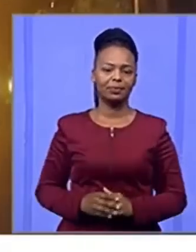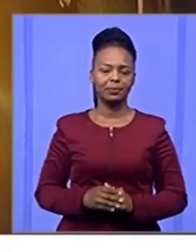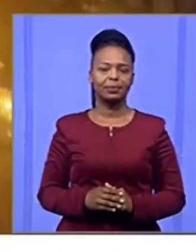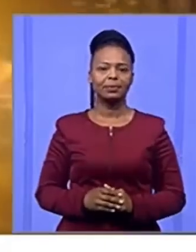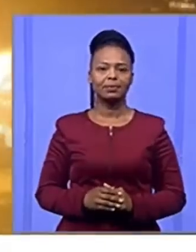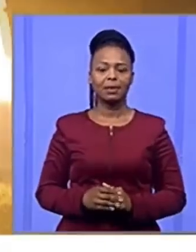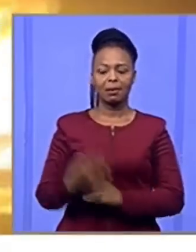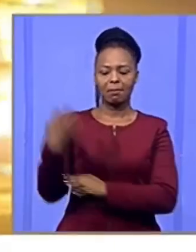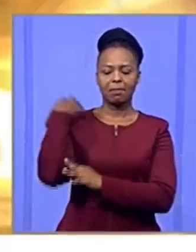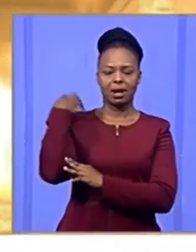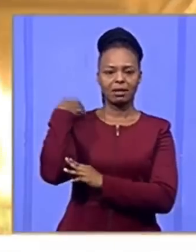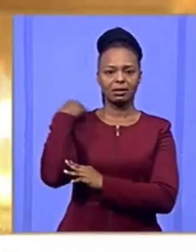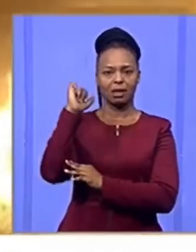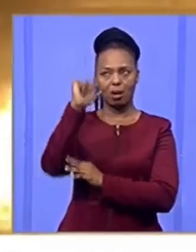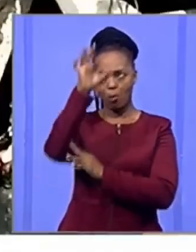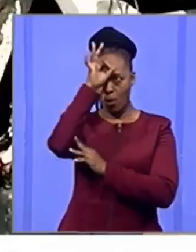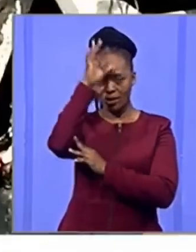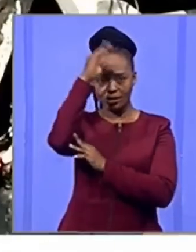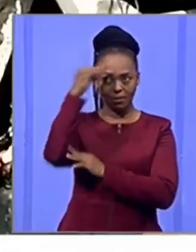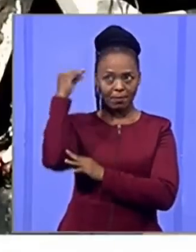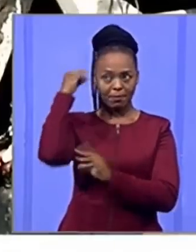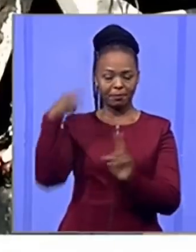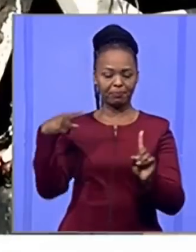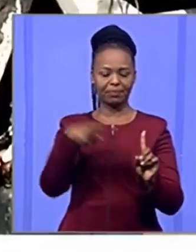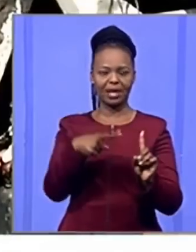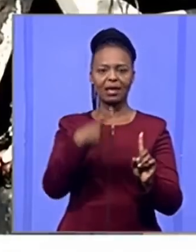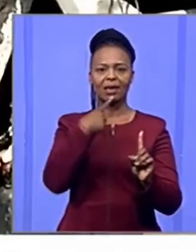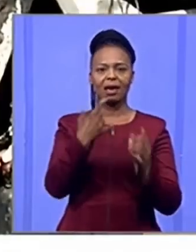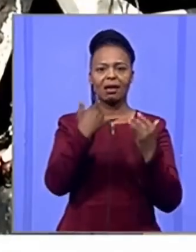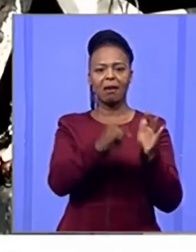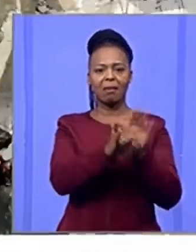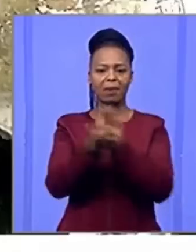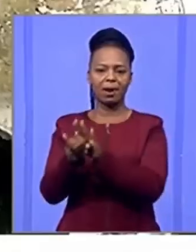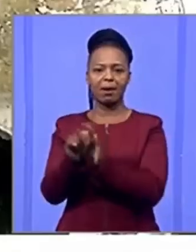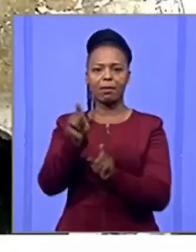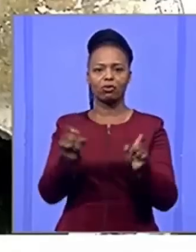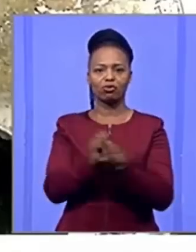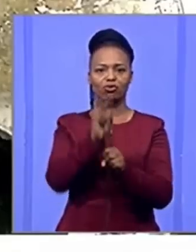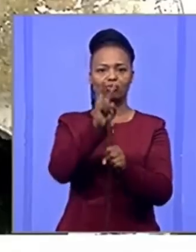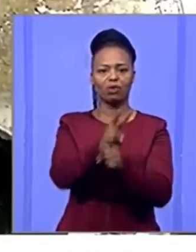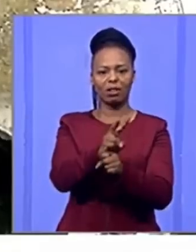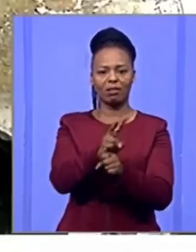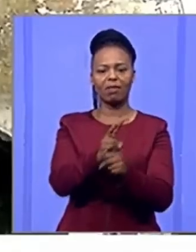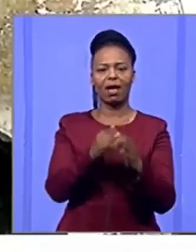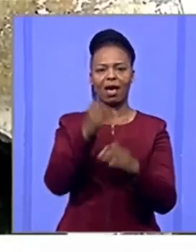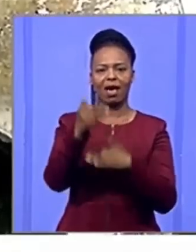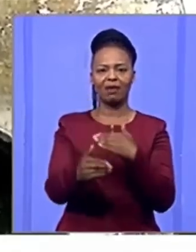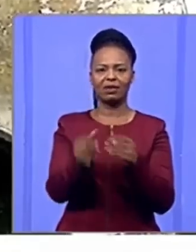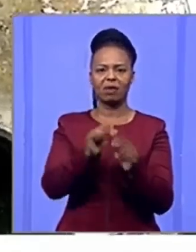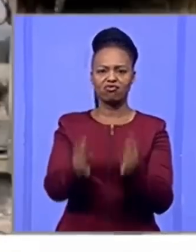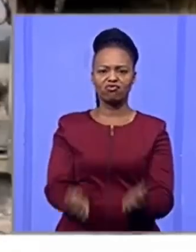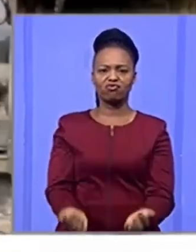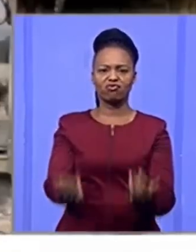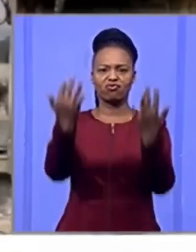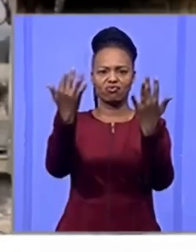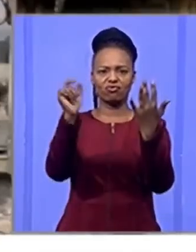Tona ya maphodisa Pegikele ore go hlautšwe batho ba lesomepedi morago ga ditiragalo tša go fiša